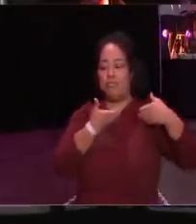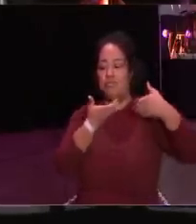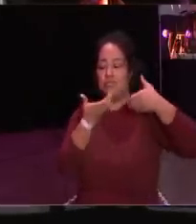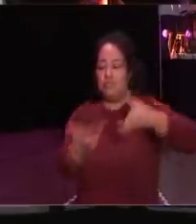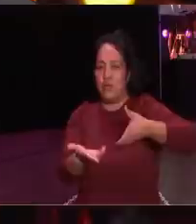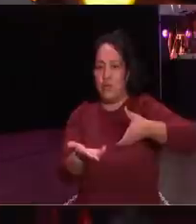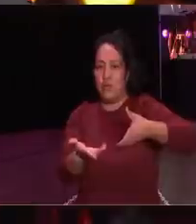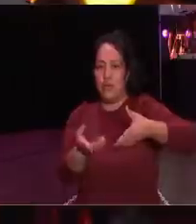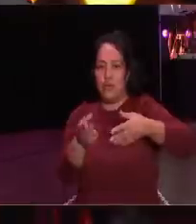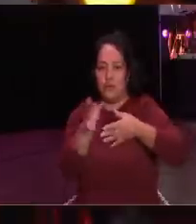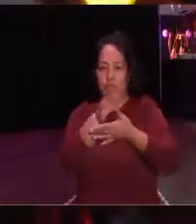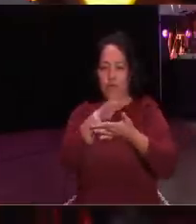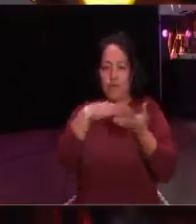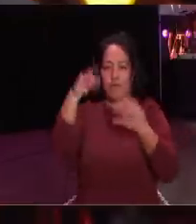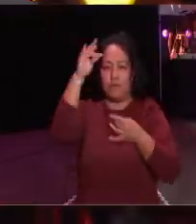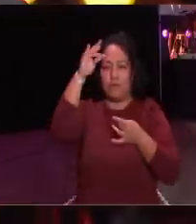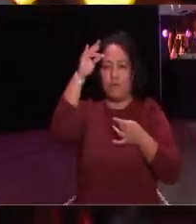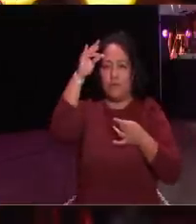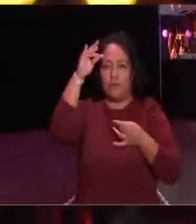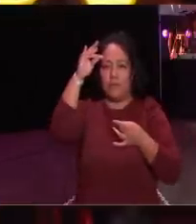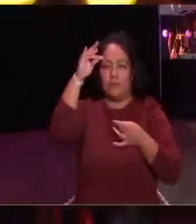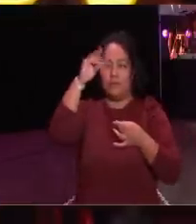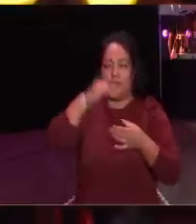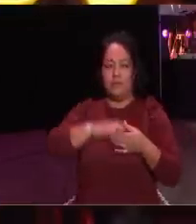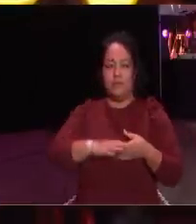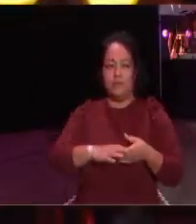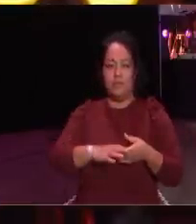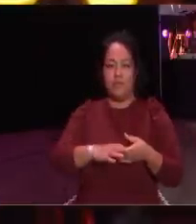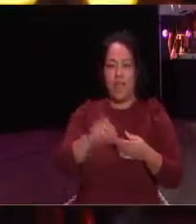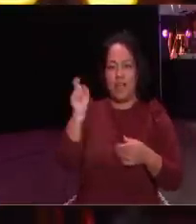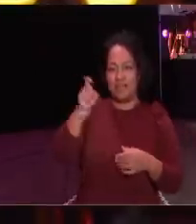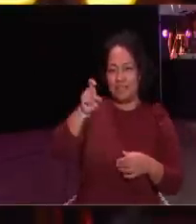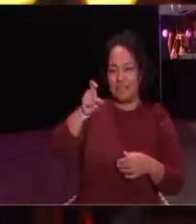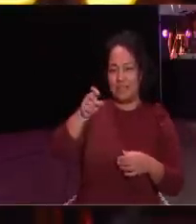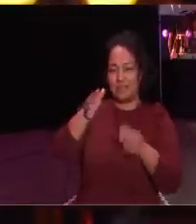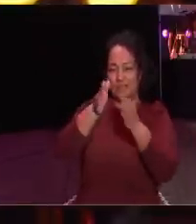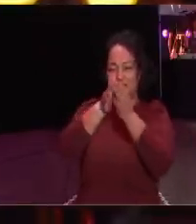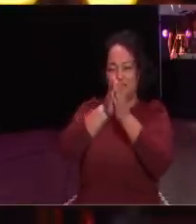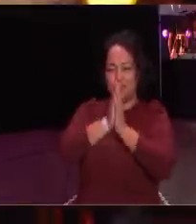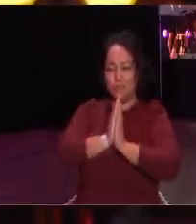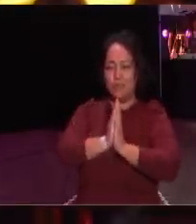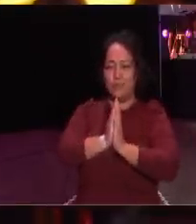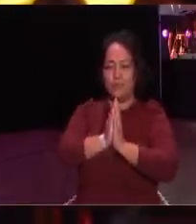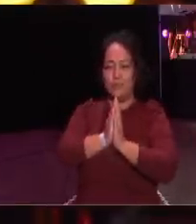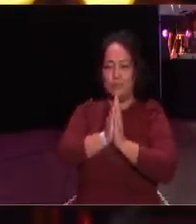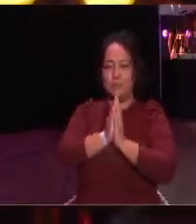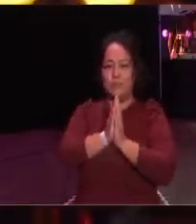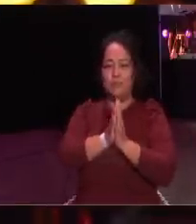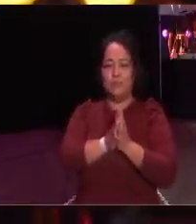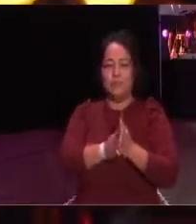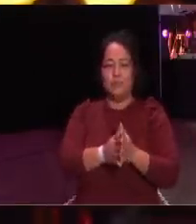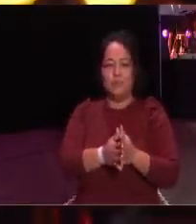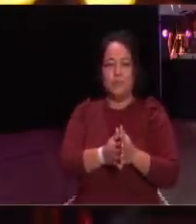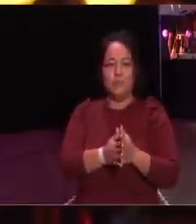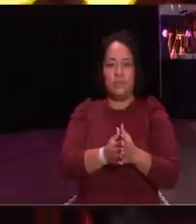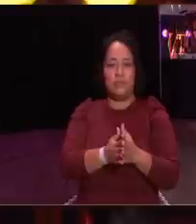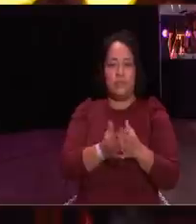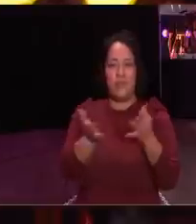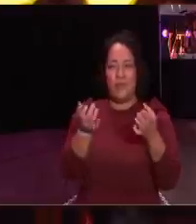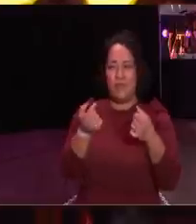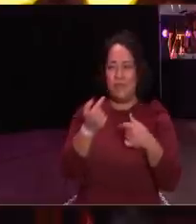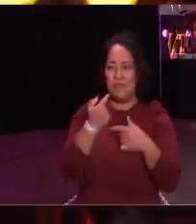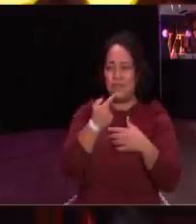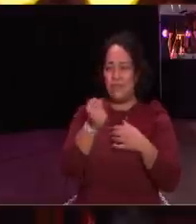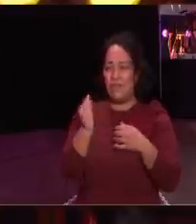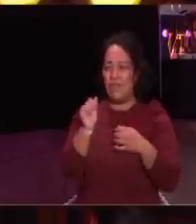of the Holy Spirit. Y la necesidad de orar. And the need to pray. Y quiero decir esto con todo mi corazón. And I want to say this